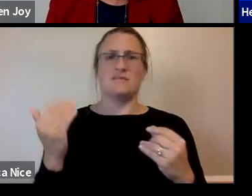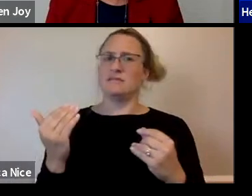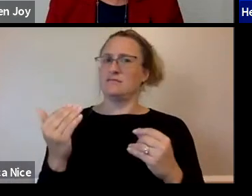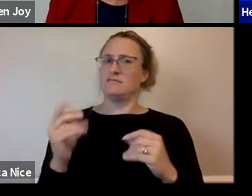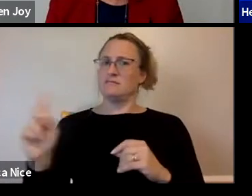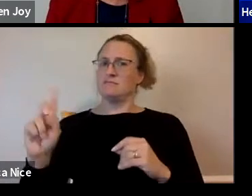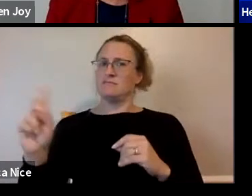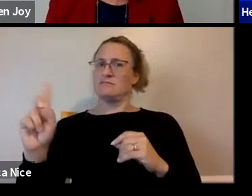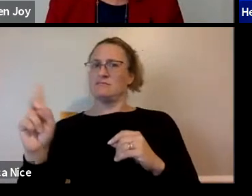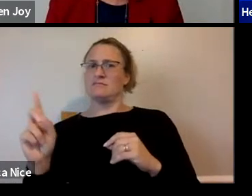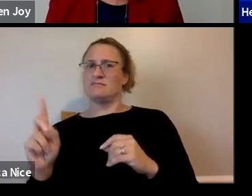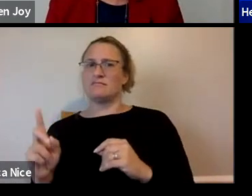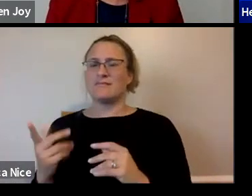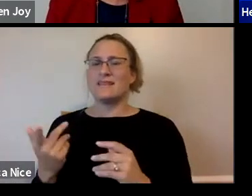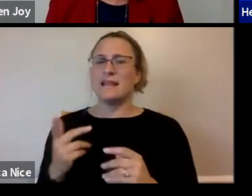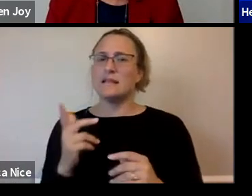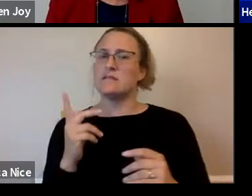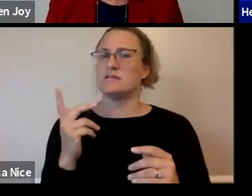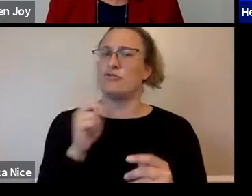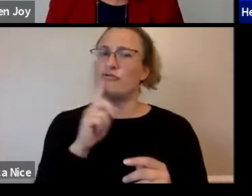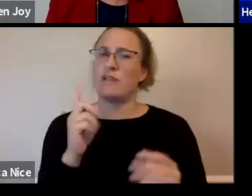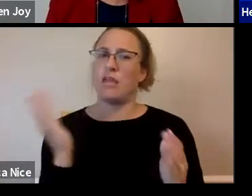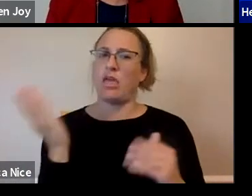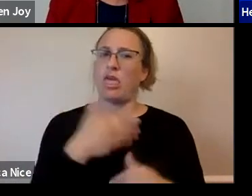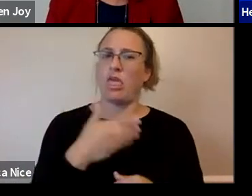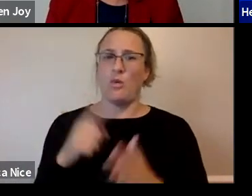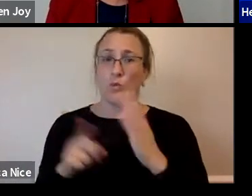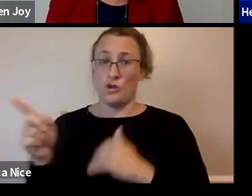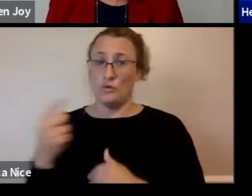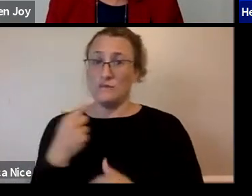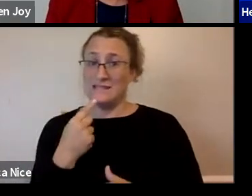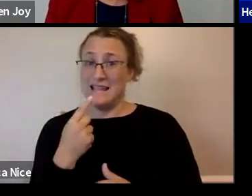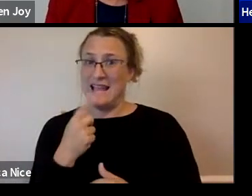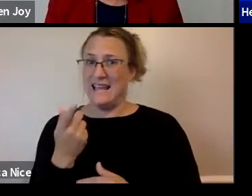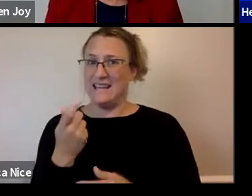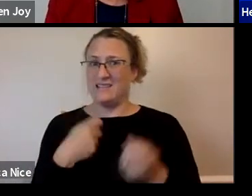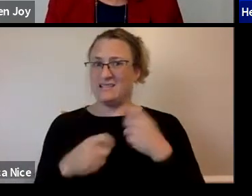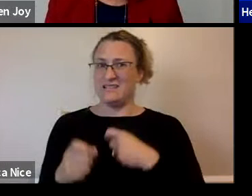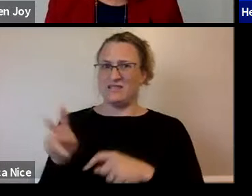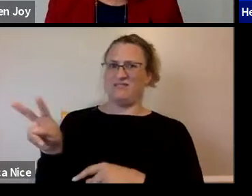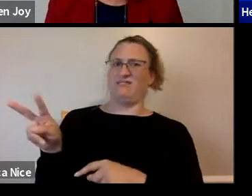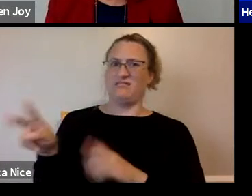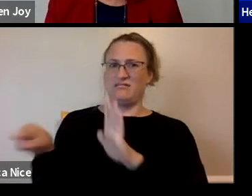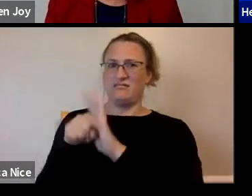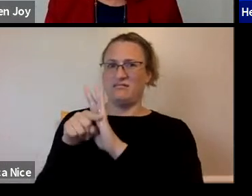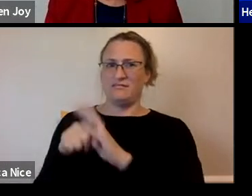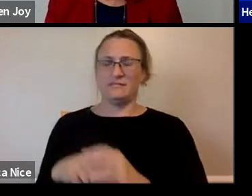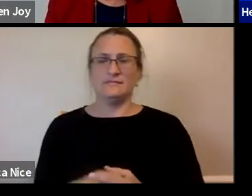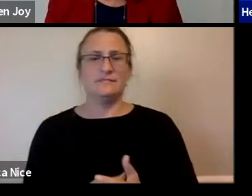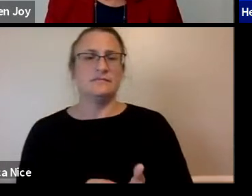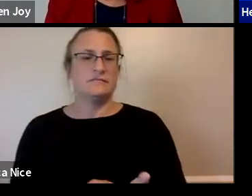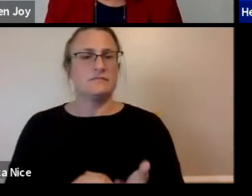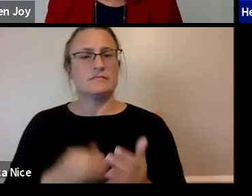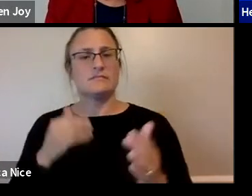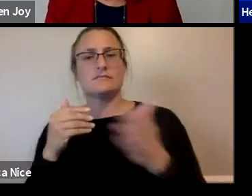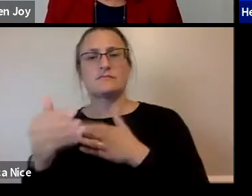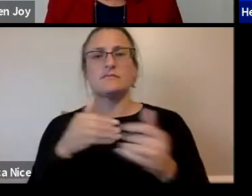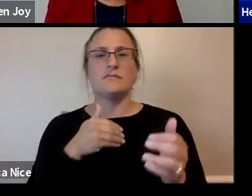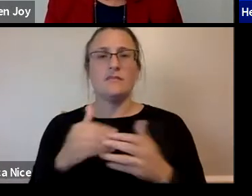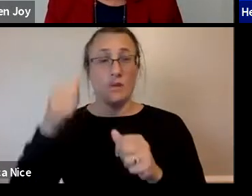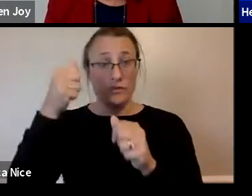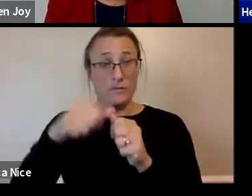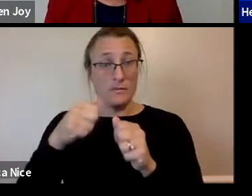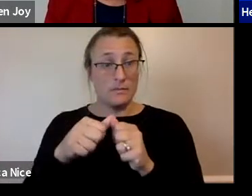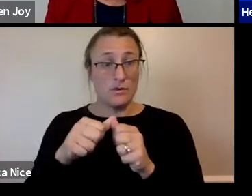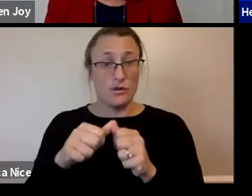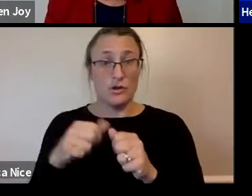people to what you really have to say. So I just wanted to begin by saying we must remember